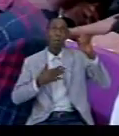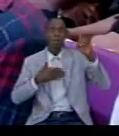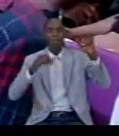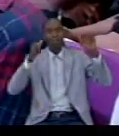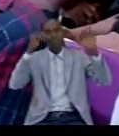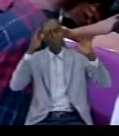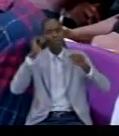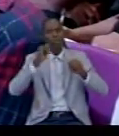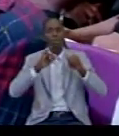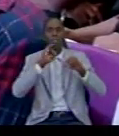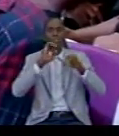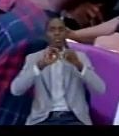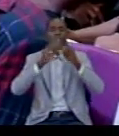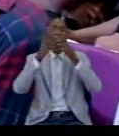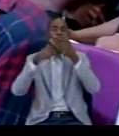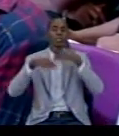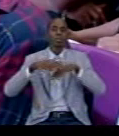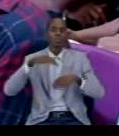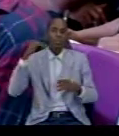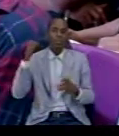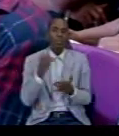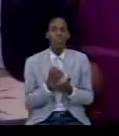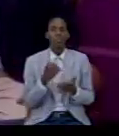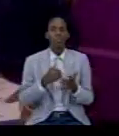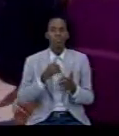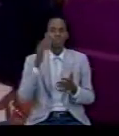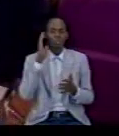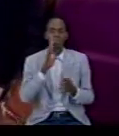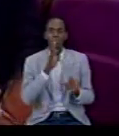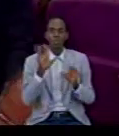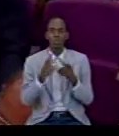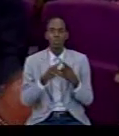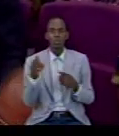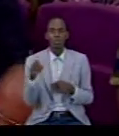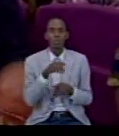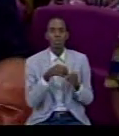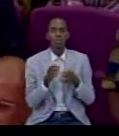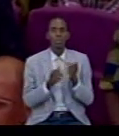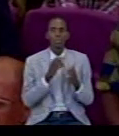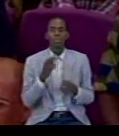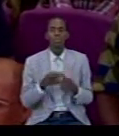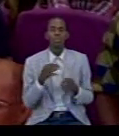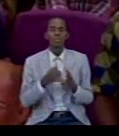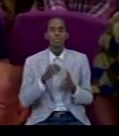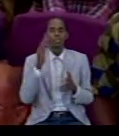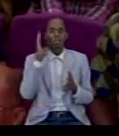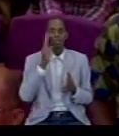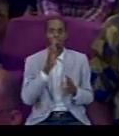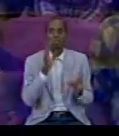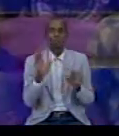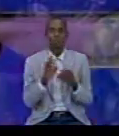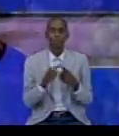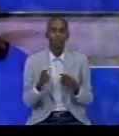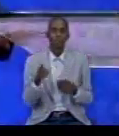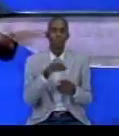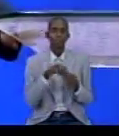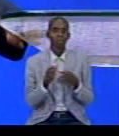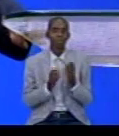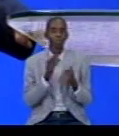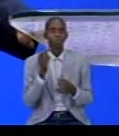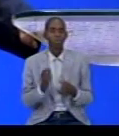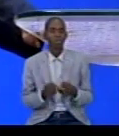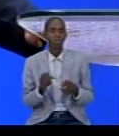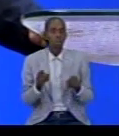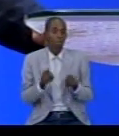heaven. Amen. It will be done. I said it will be done. Even when